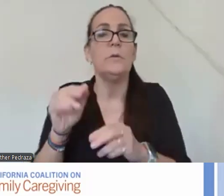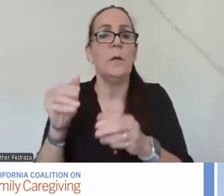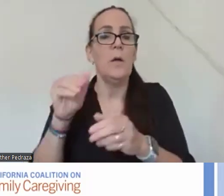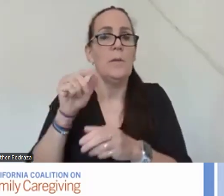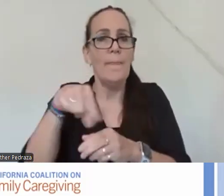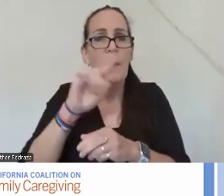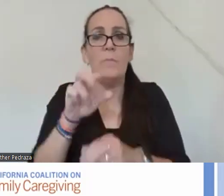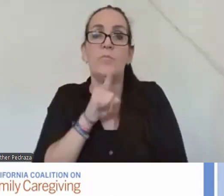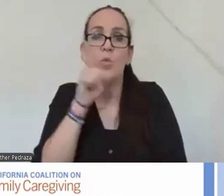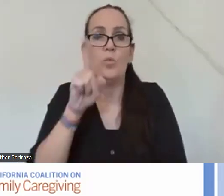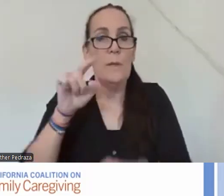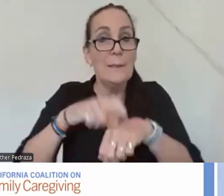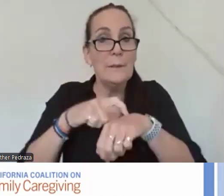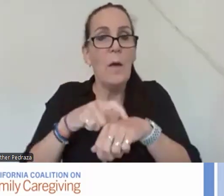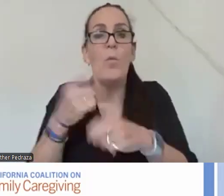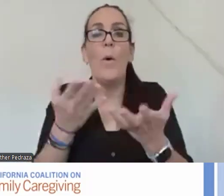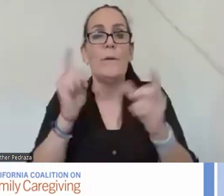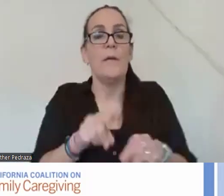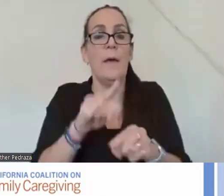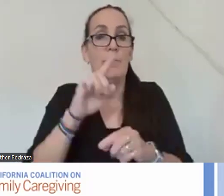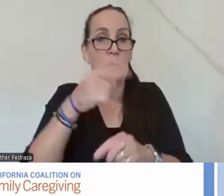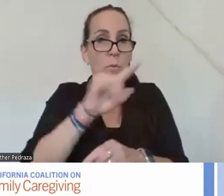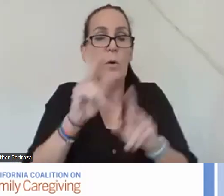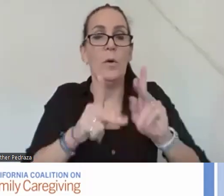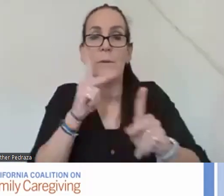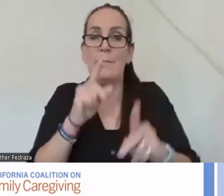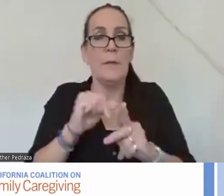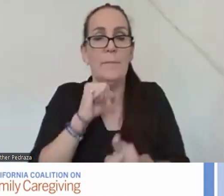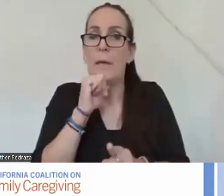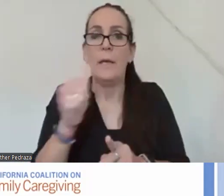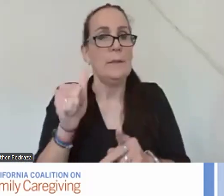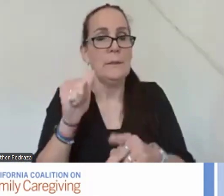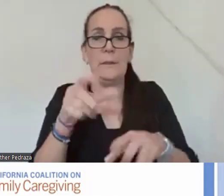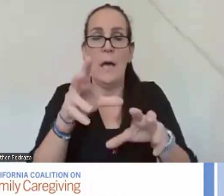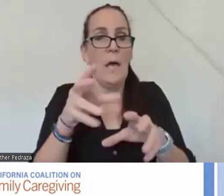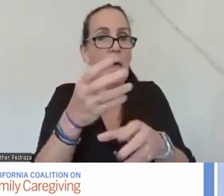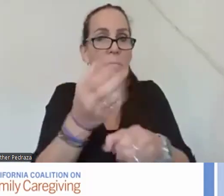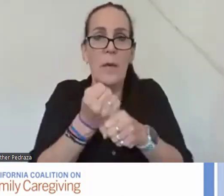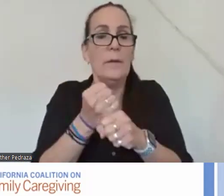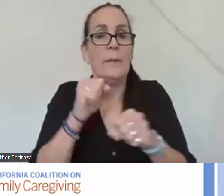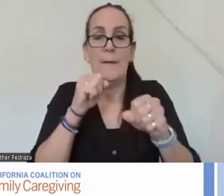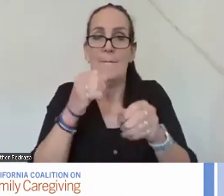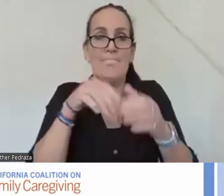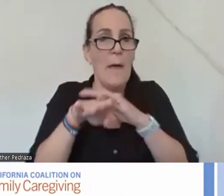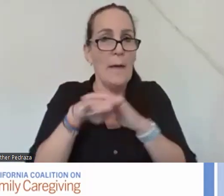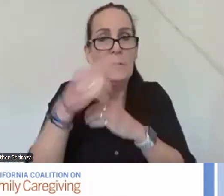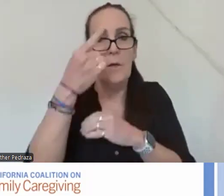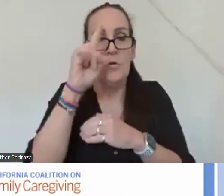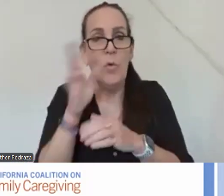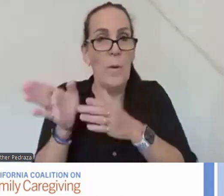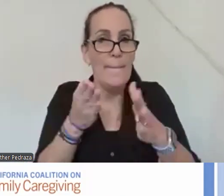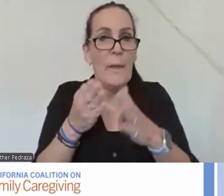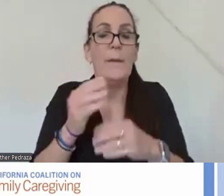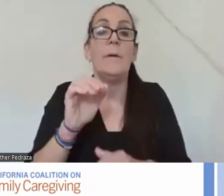is happening to the people who are falling through the gaps and not just have a description of the gap. We need to be able to pause